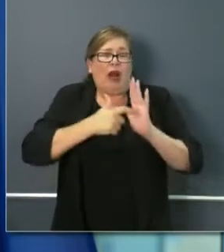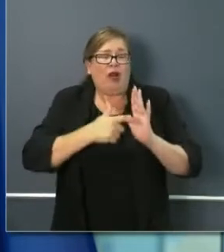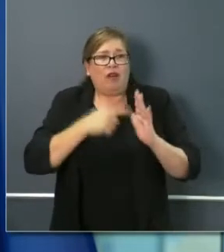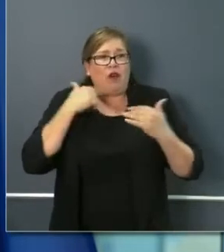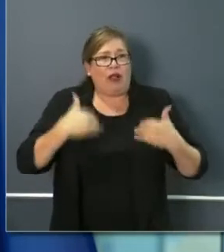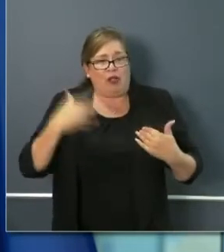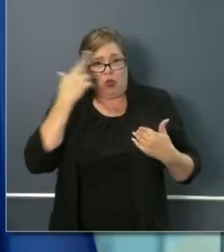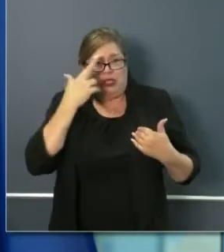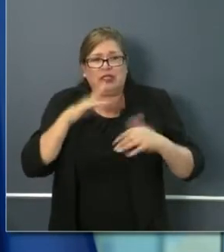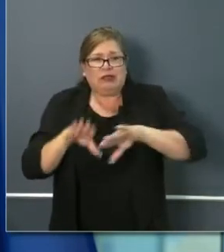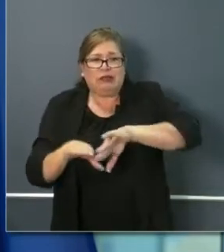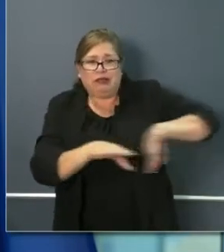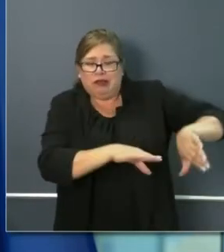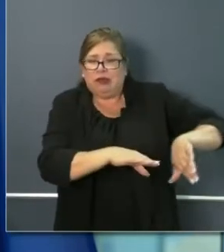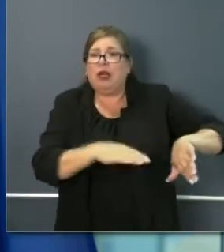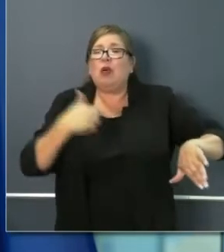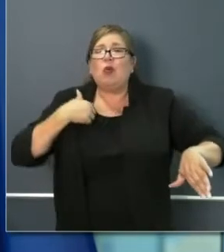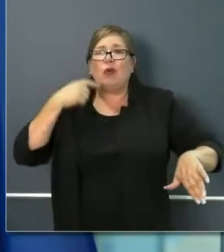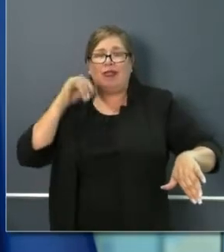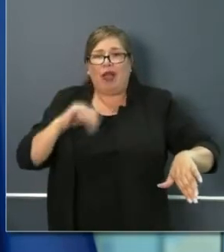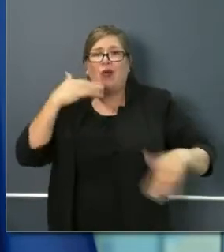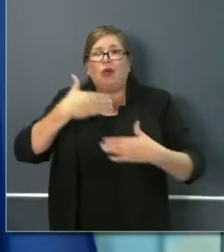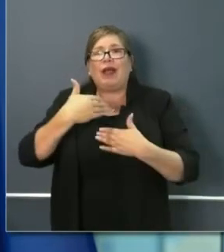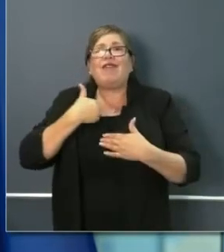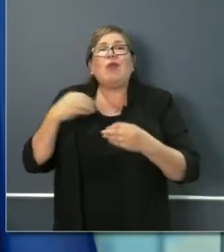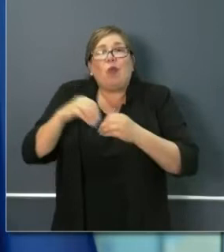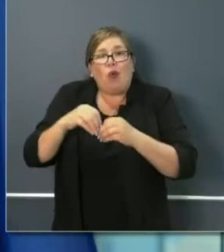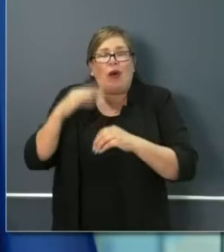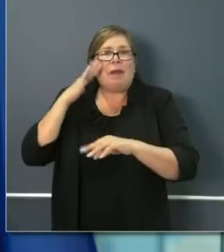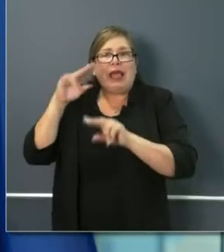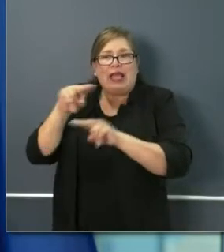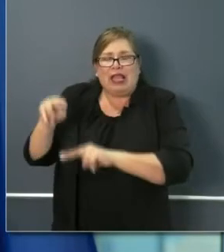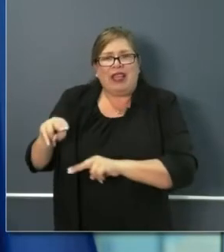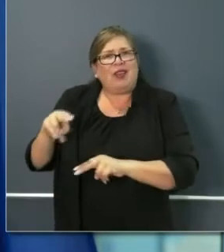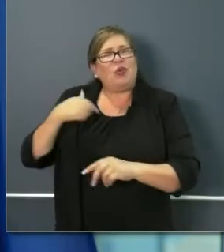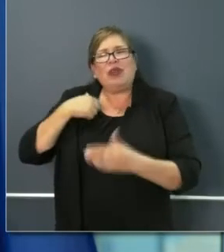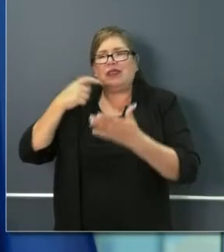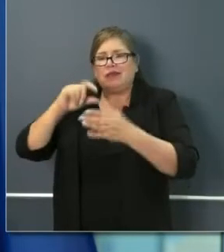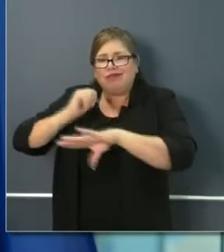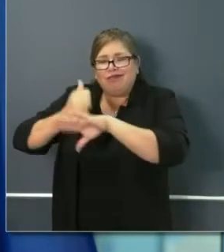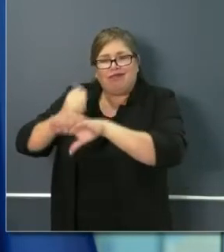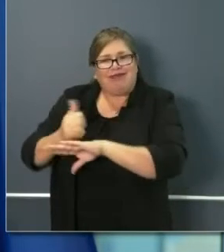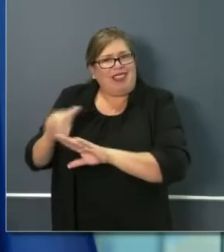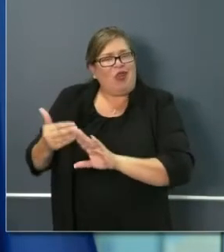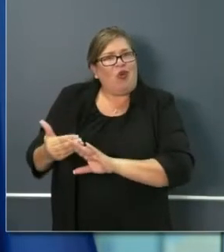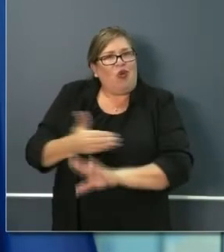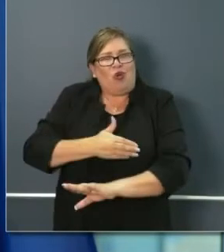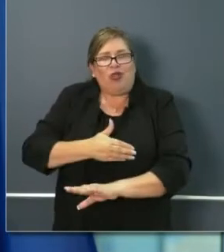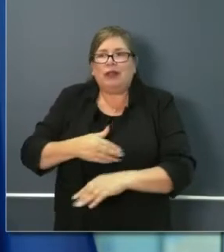a COVID-19 epidemic. Phil Willen, LA Times.